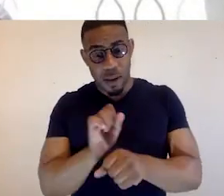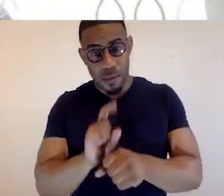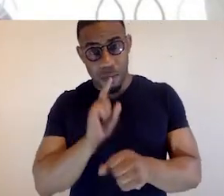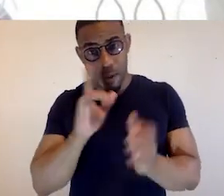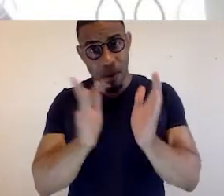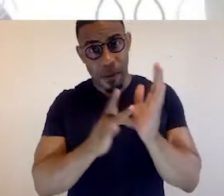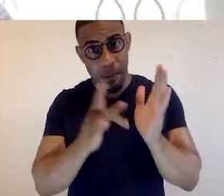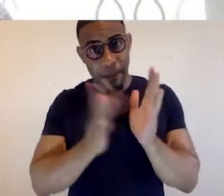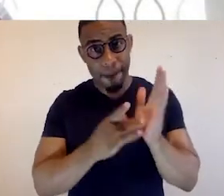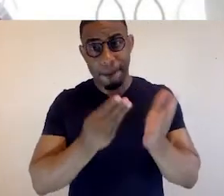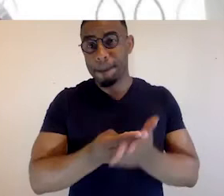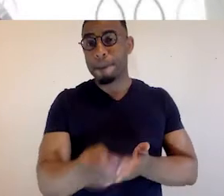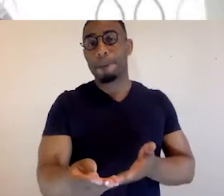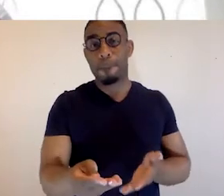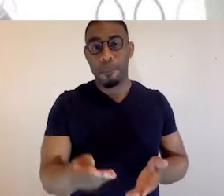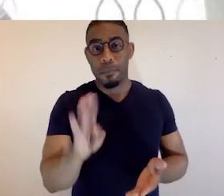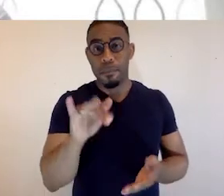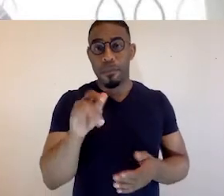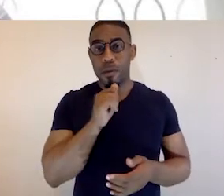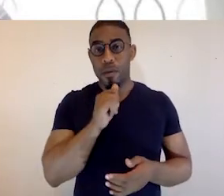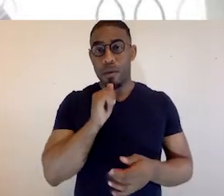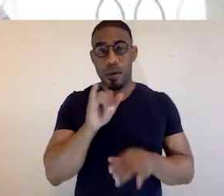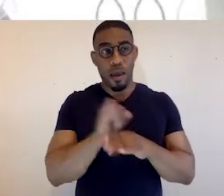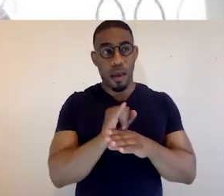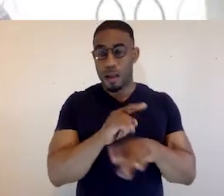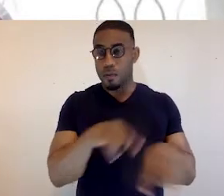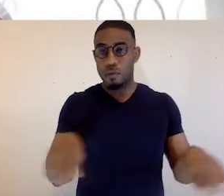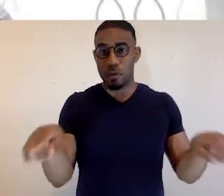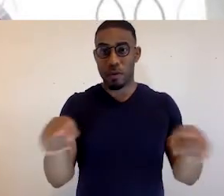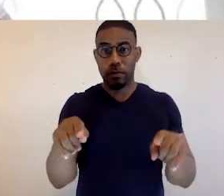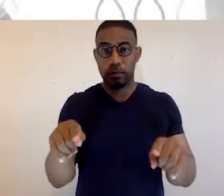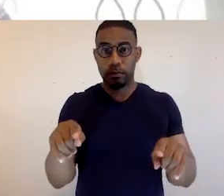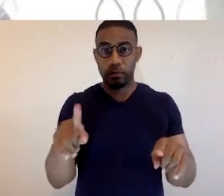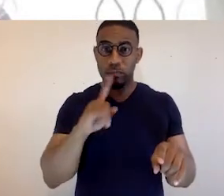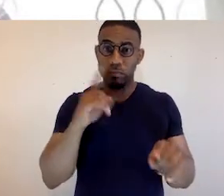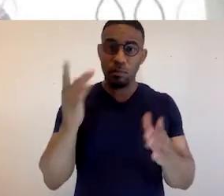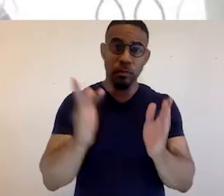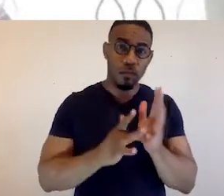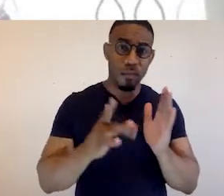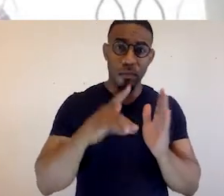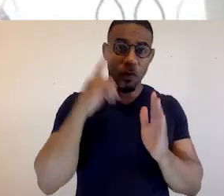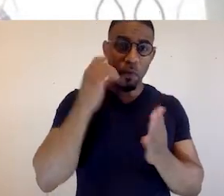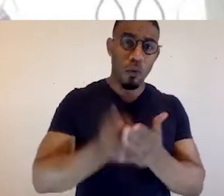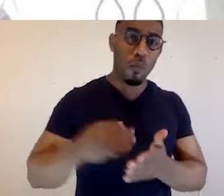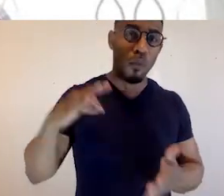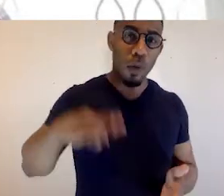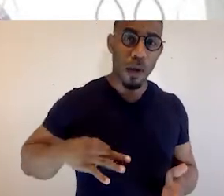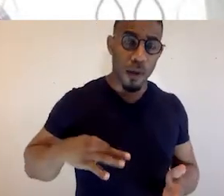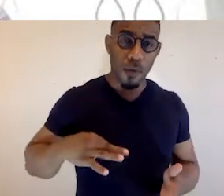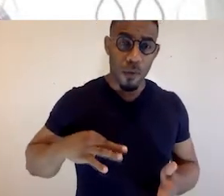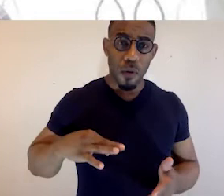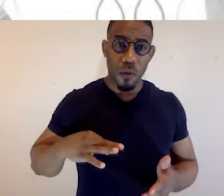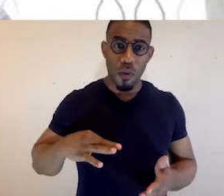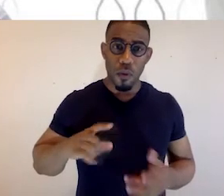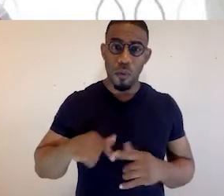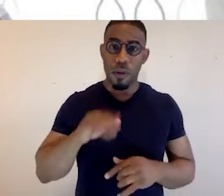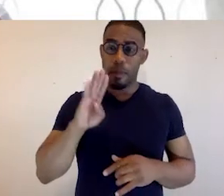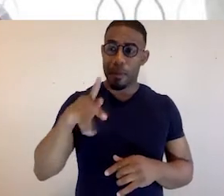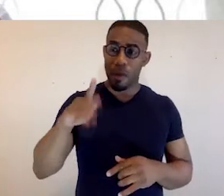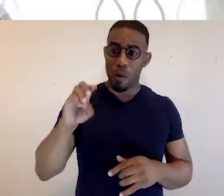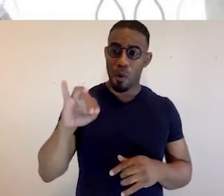being bought by private industries and being used for profit. When BP